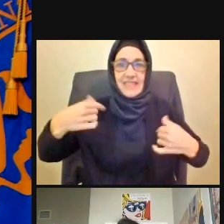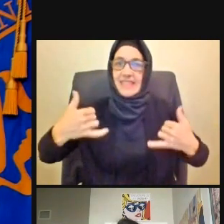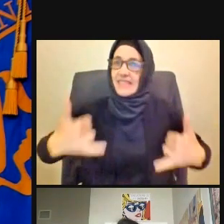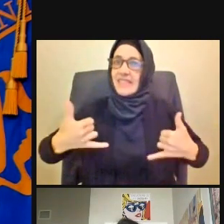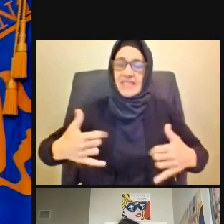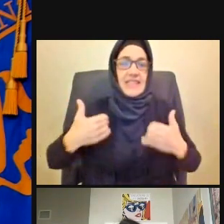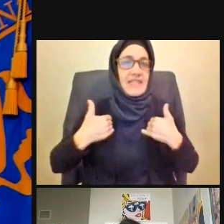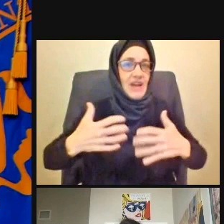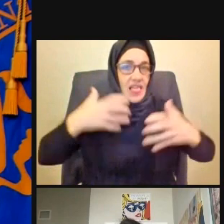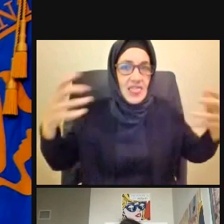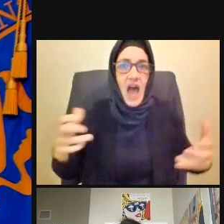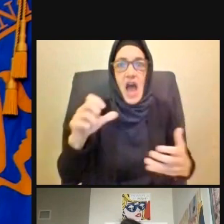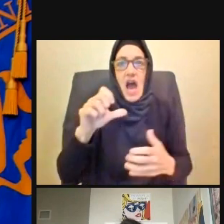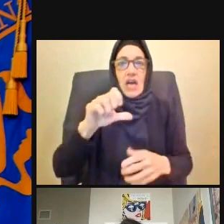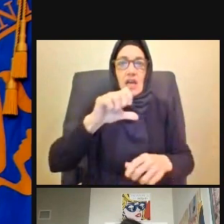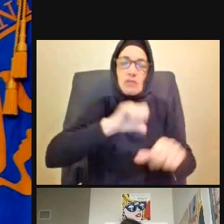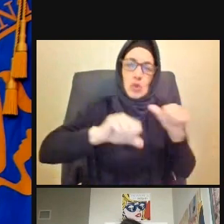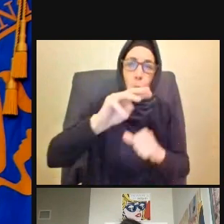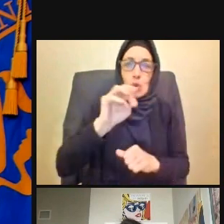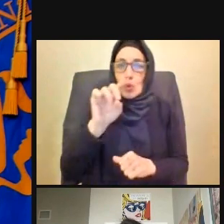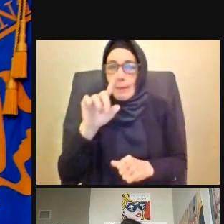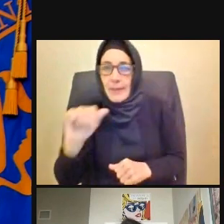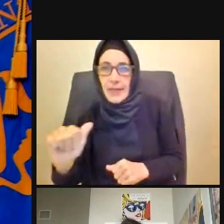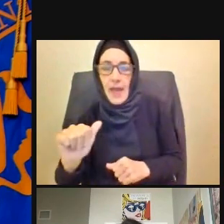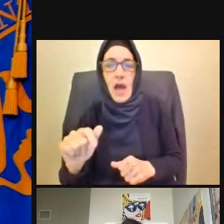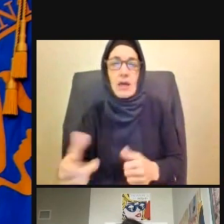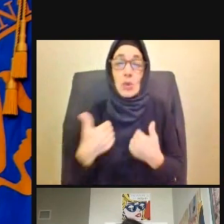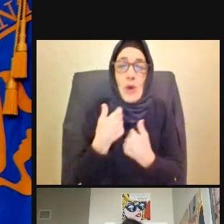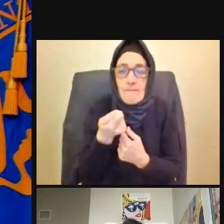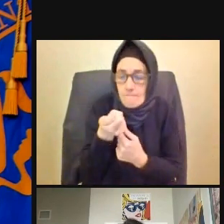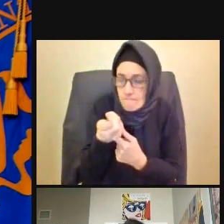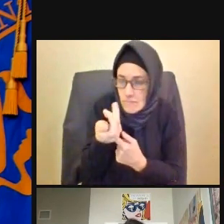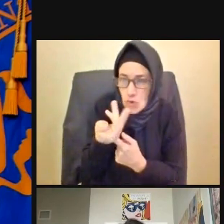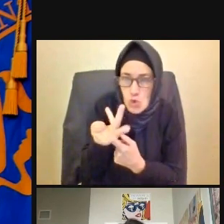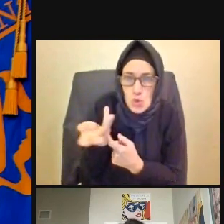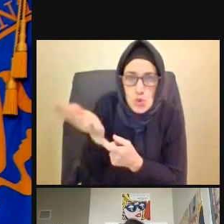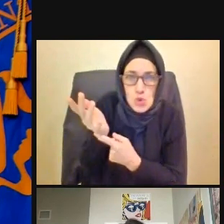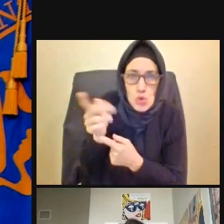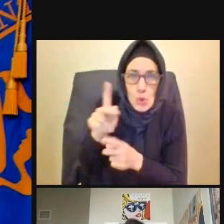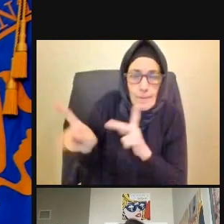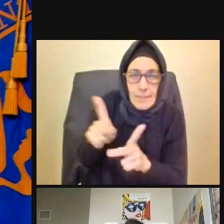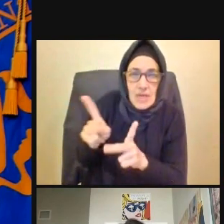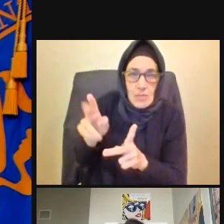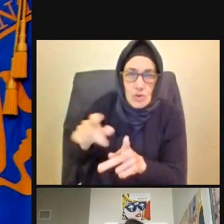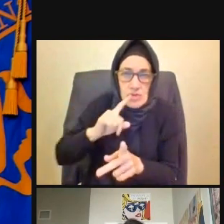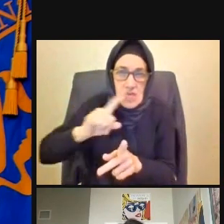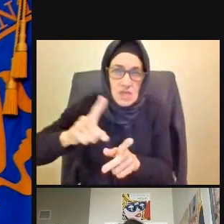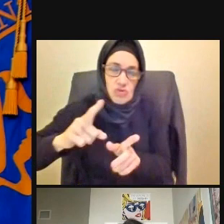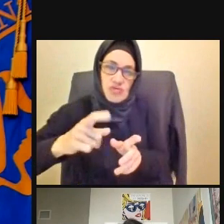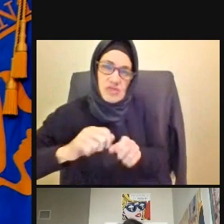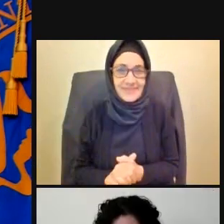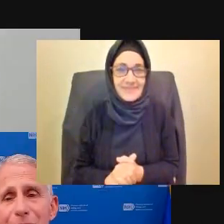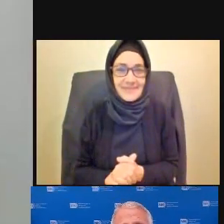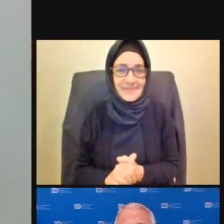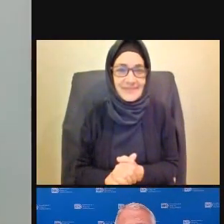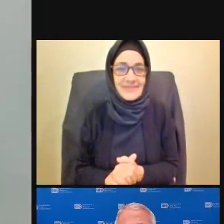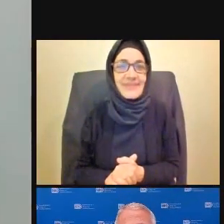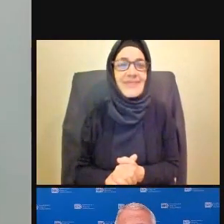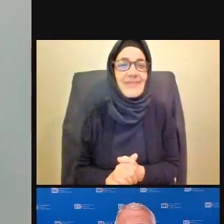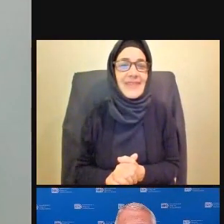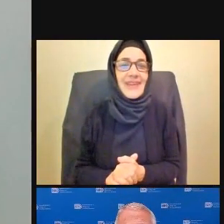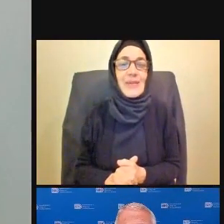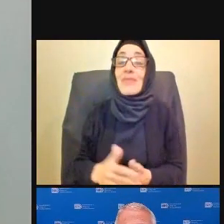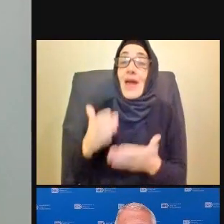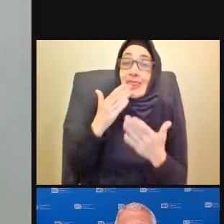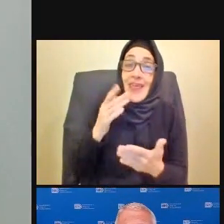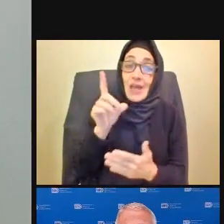a few, relatively speaking, people who are driving the misinformation campaign. Thank